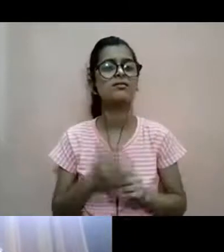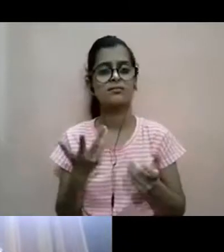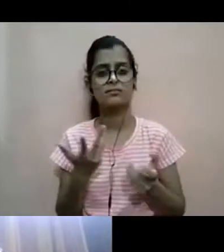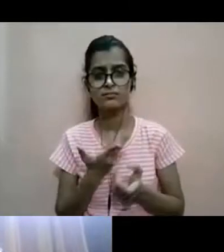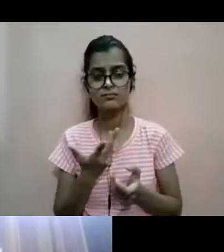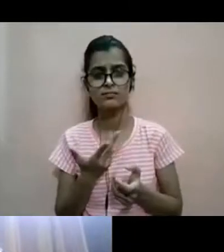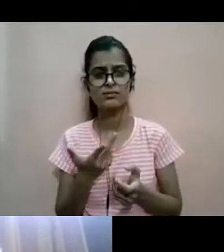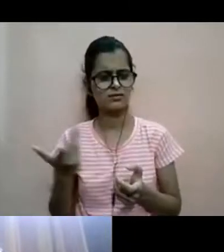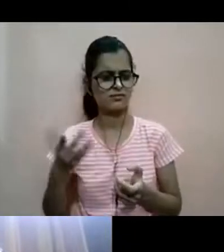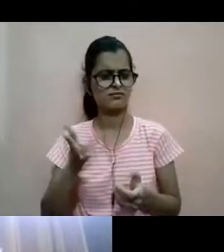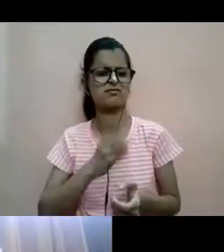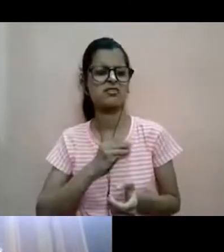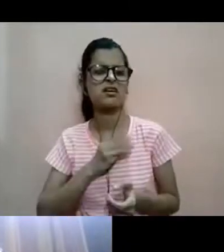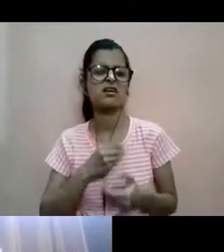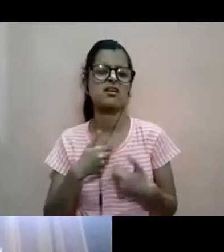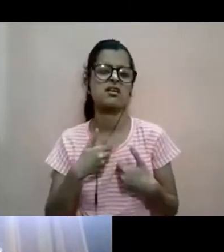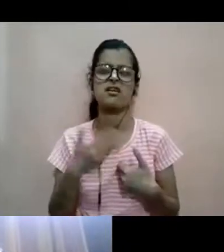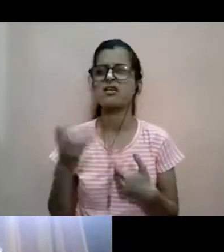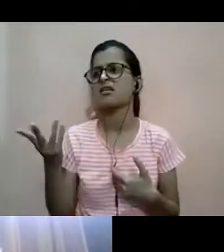we feel,